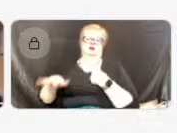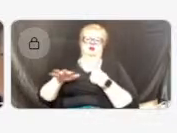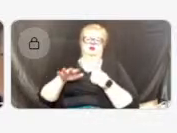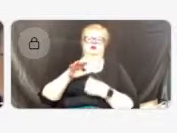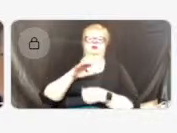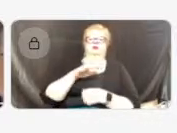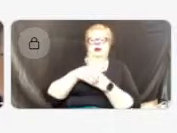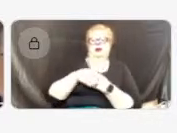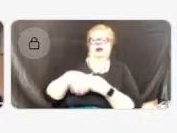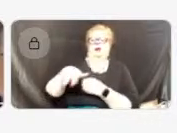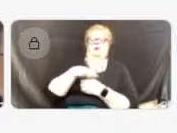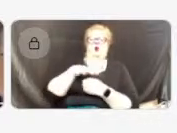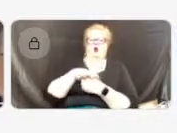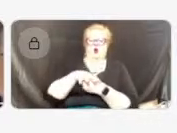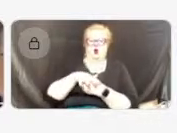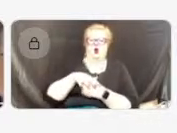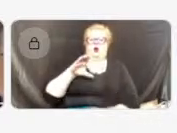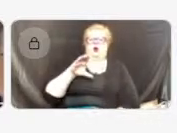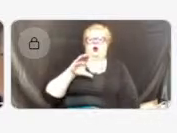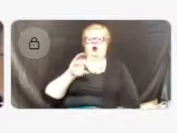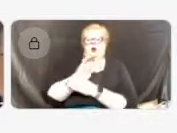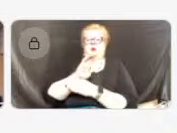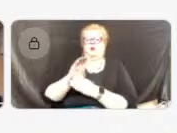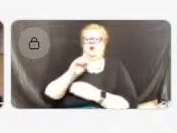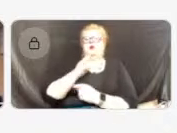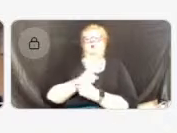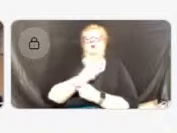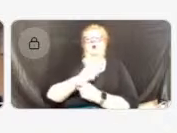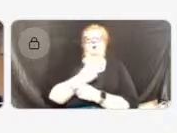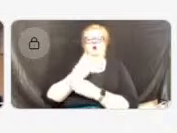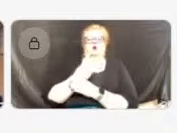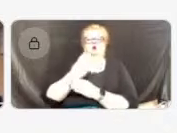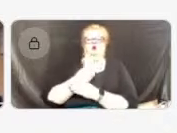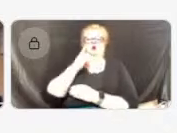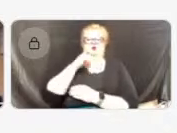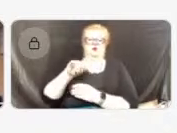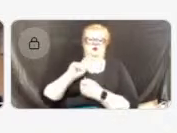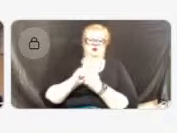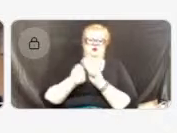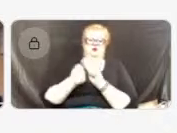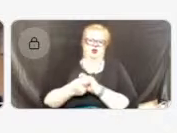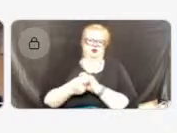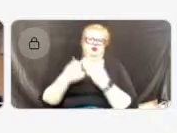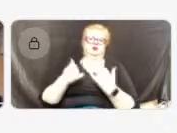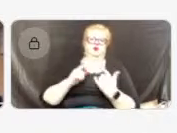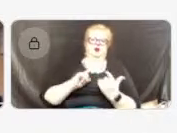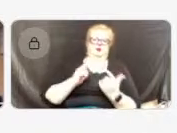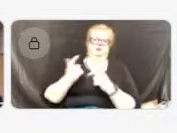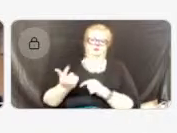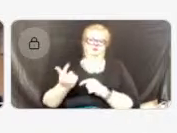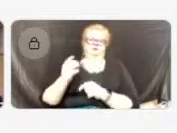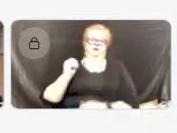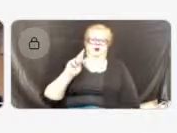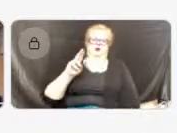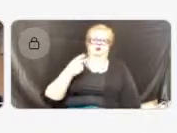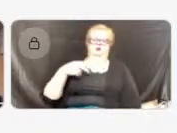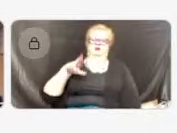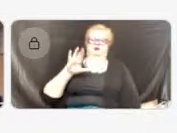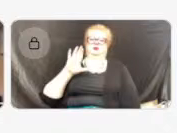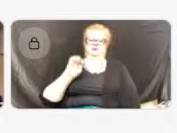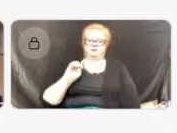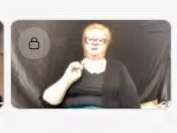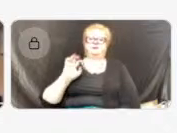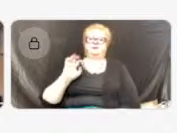commercial is an appropriate use for change to land use plan. With that, I'll turn it over to Mr. Price. I'll be available if you have any